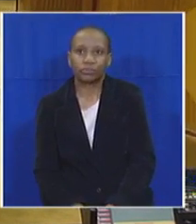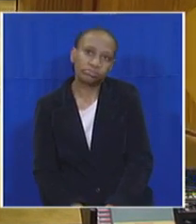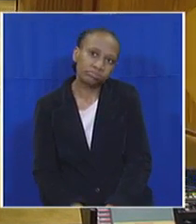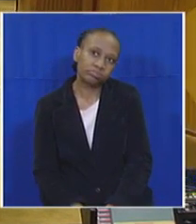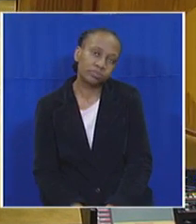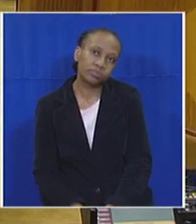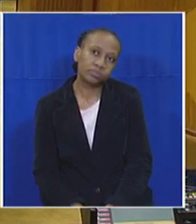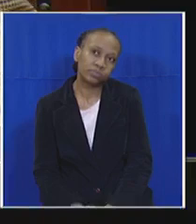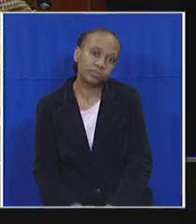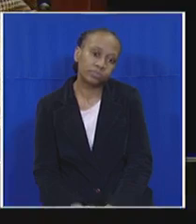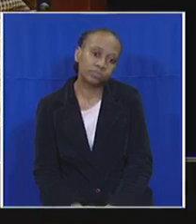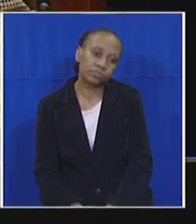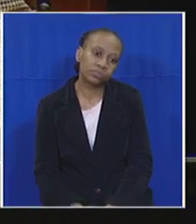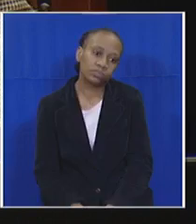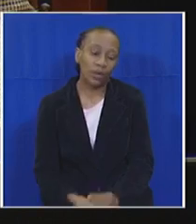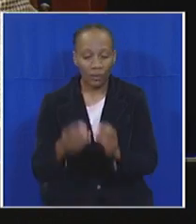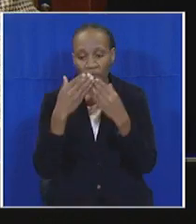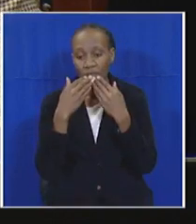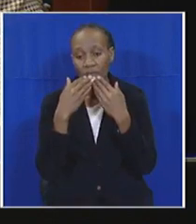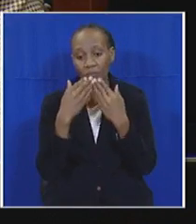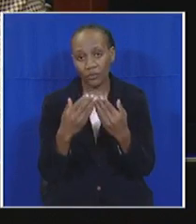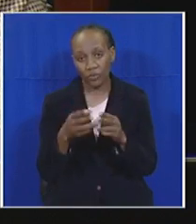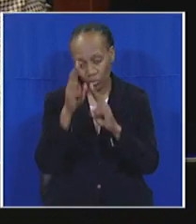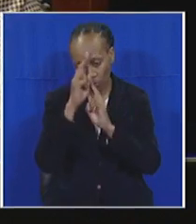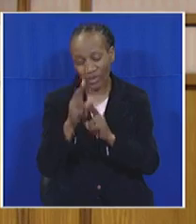Thank you very much. The Honorable Milam.